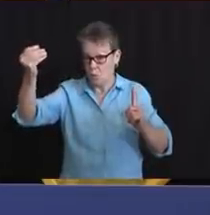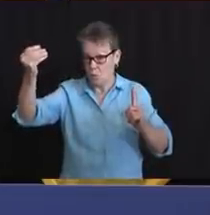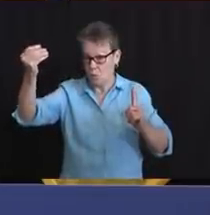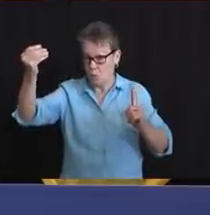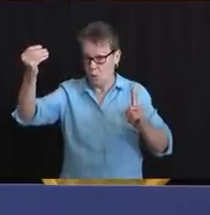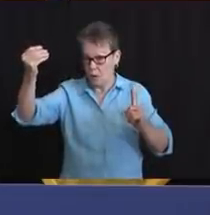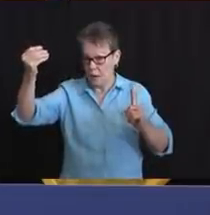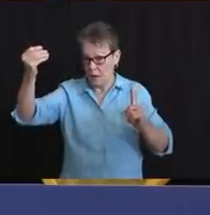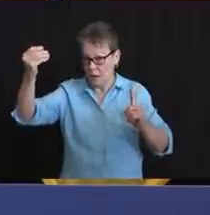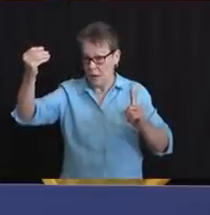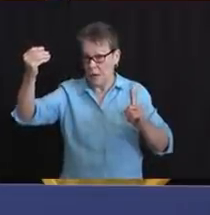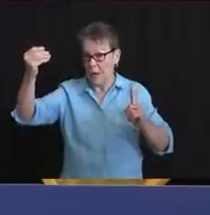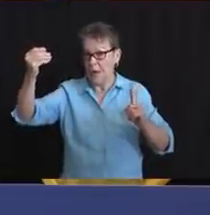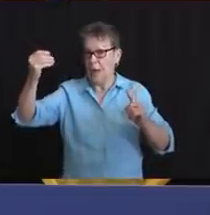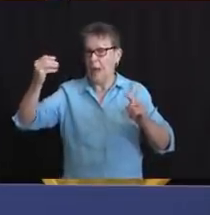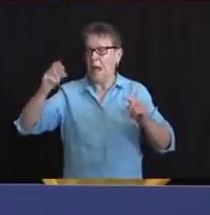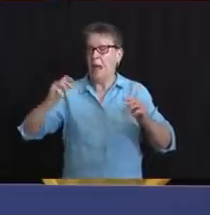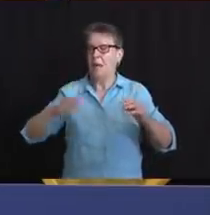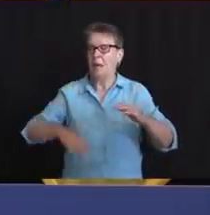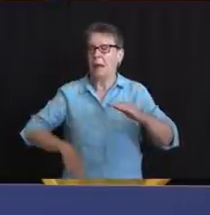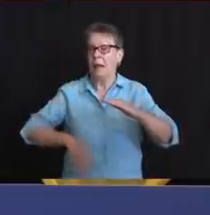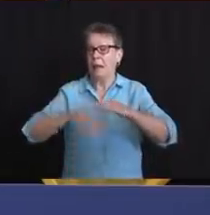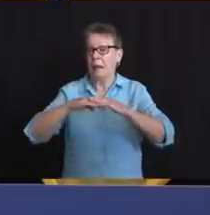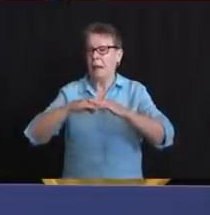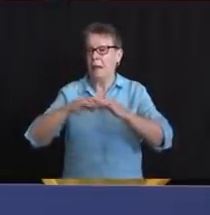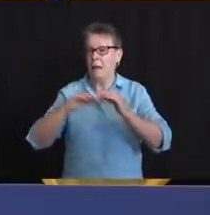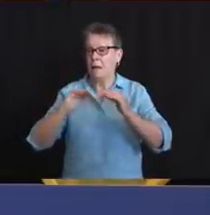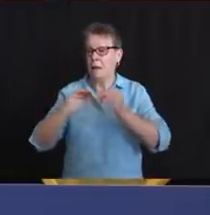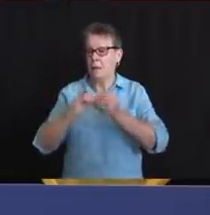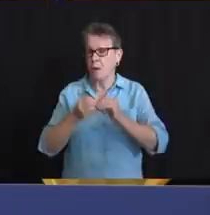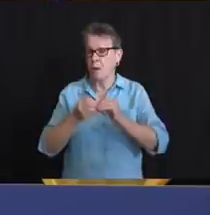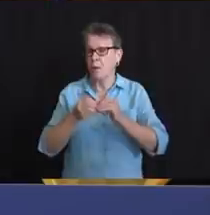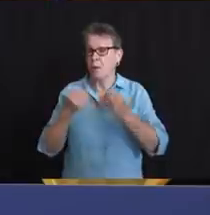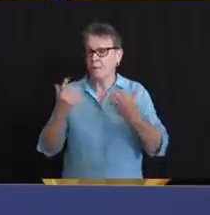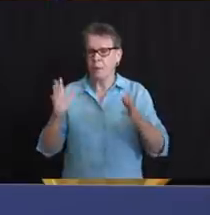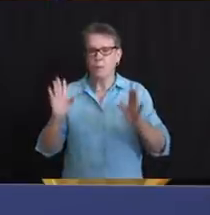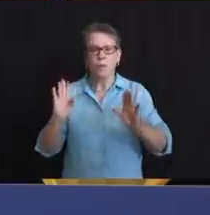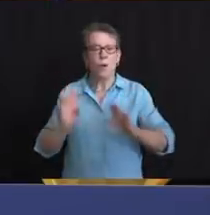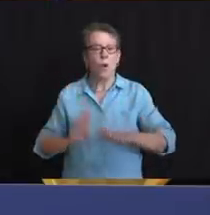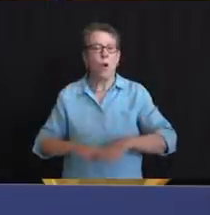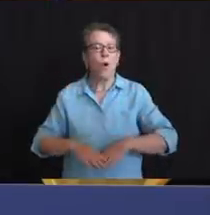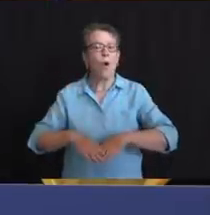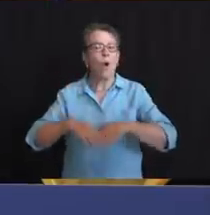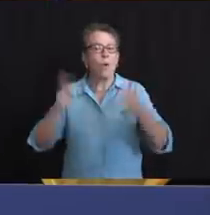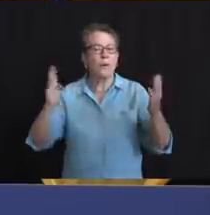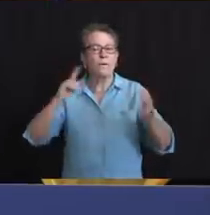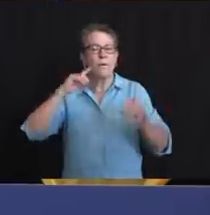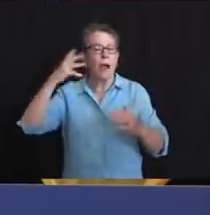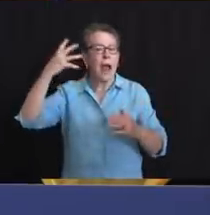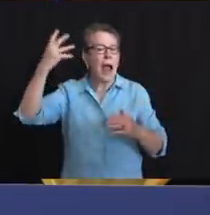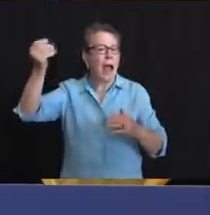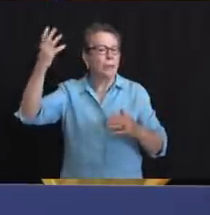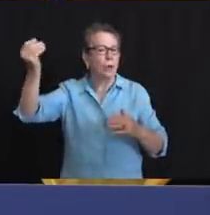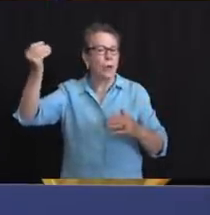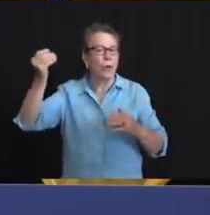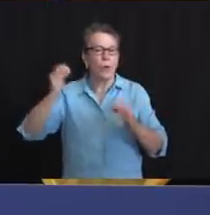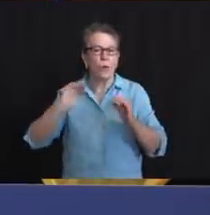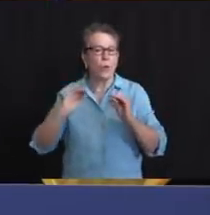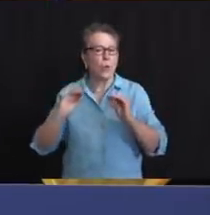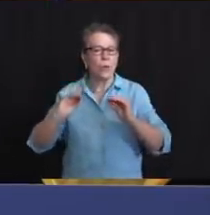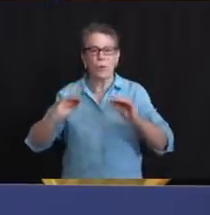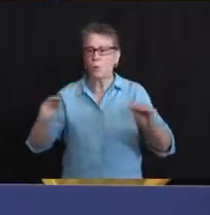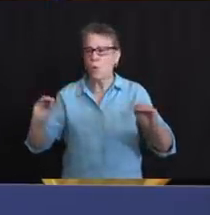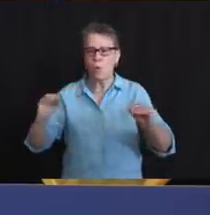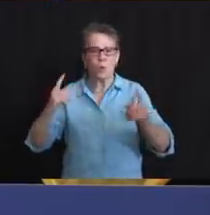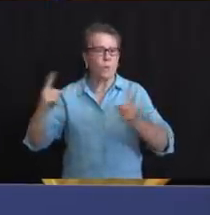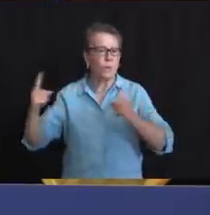their capacities. We've already lifted the capacity for the outdoor venues. Eliminating the 6-foot social distancing allows them to go up